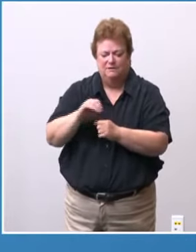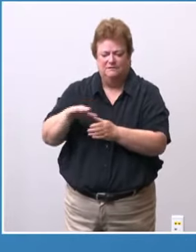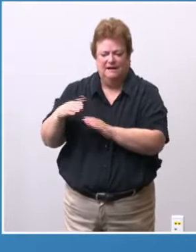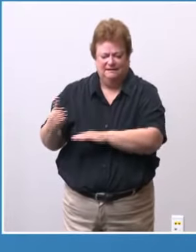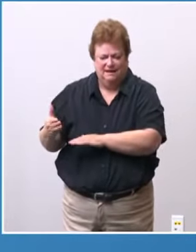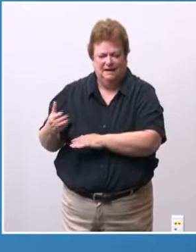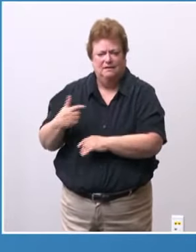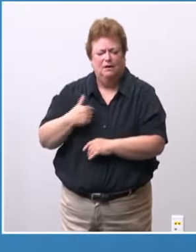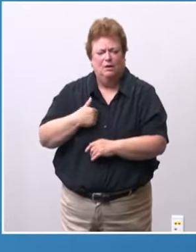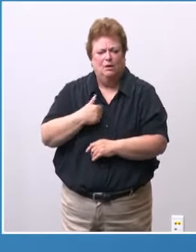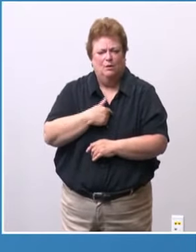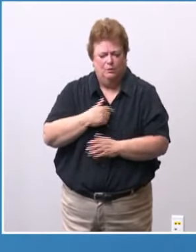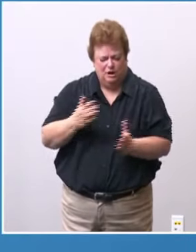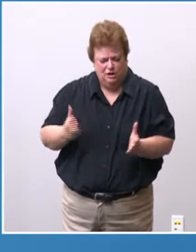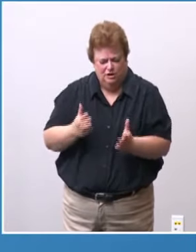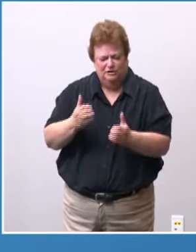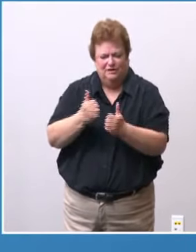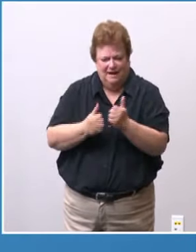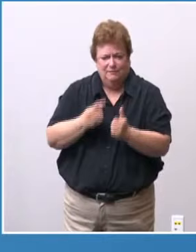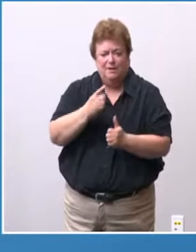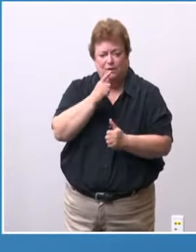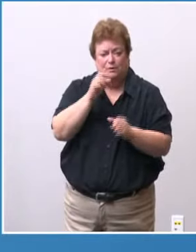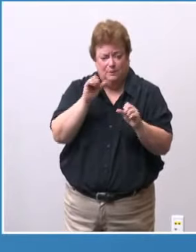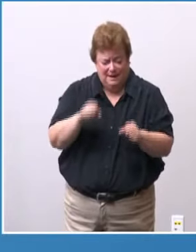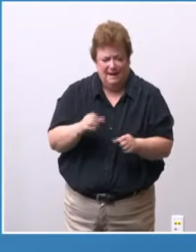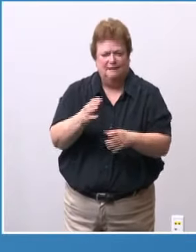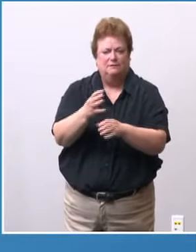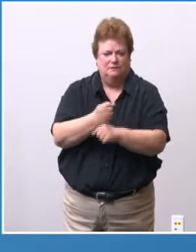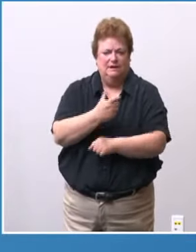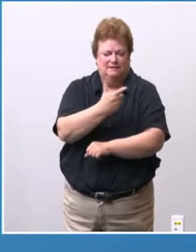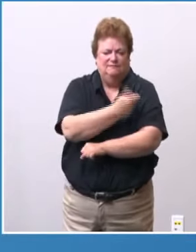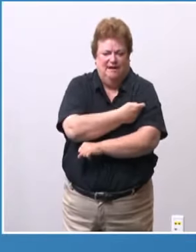and urge everyone who is eligible to get vaccinated.